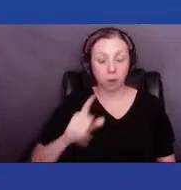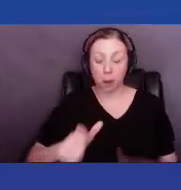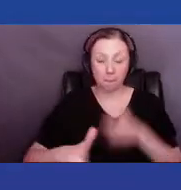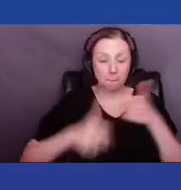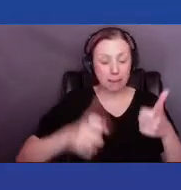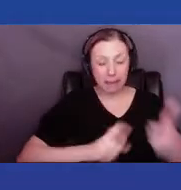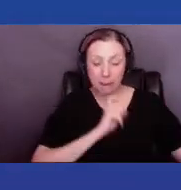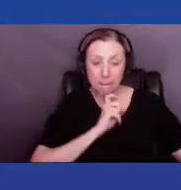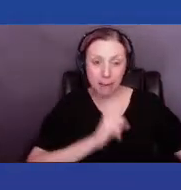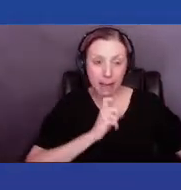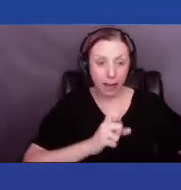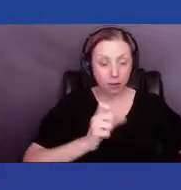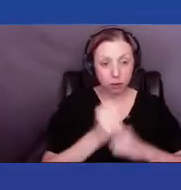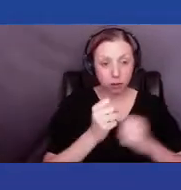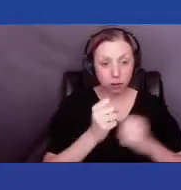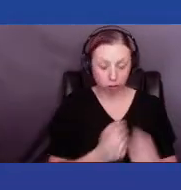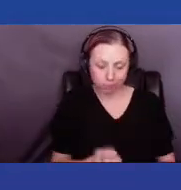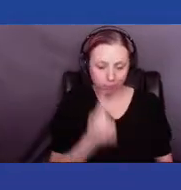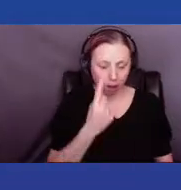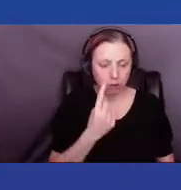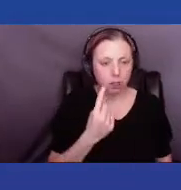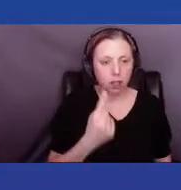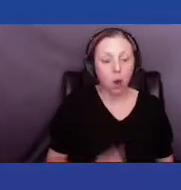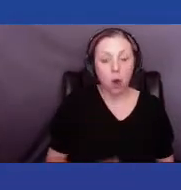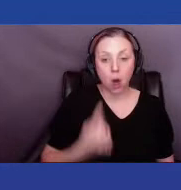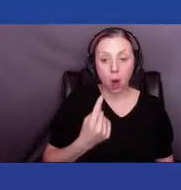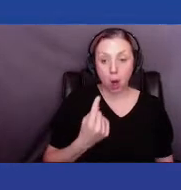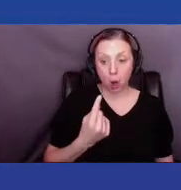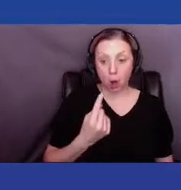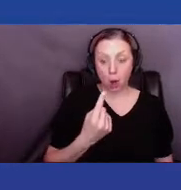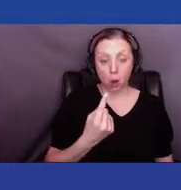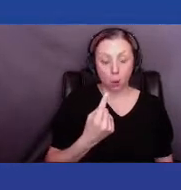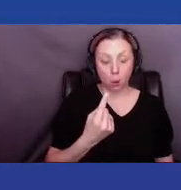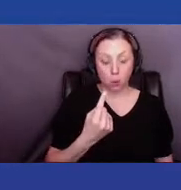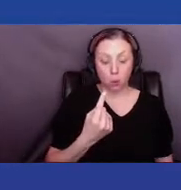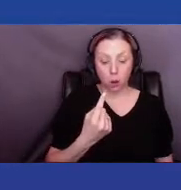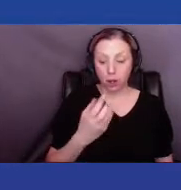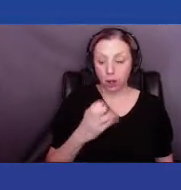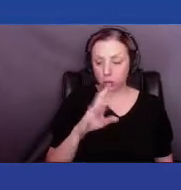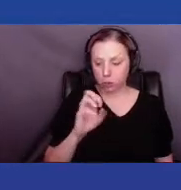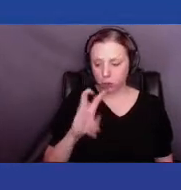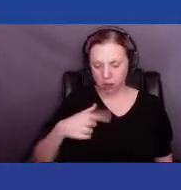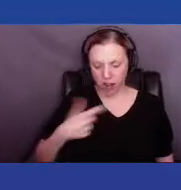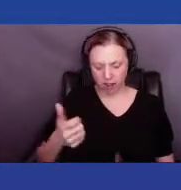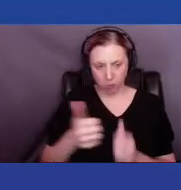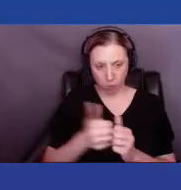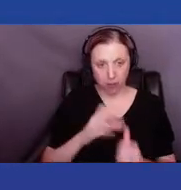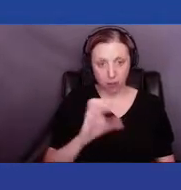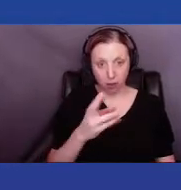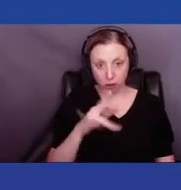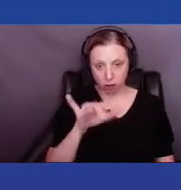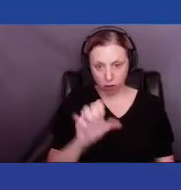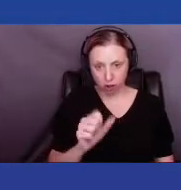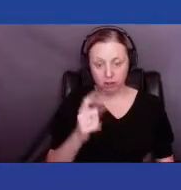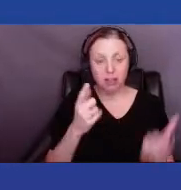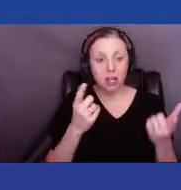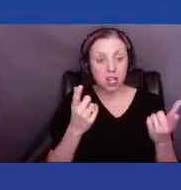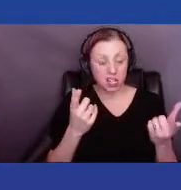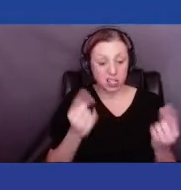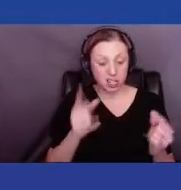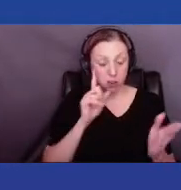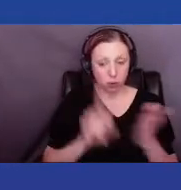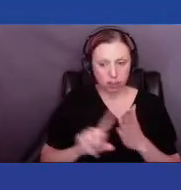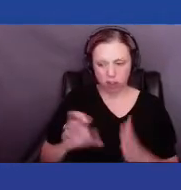So a crew and I, along with Charles, began doing embodied research with a cohort of mostly POC